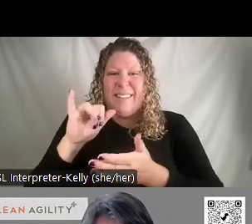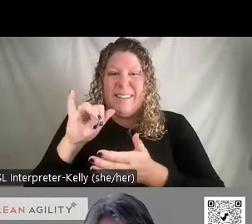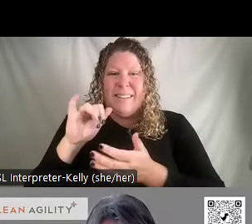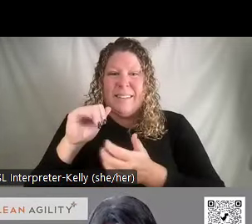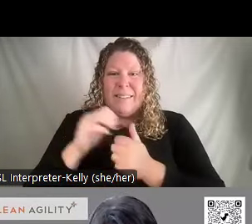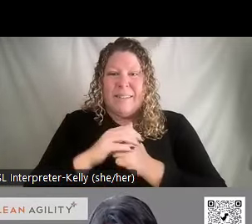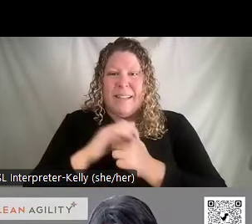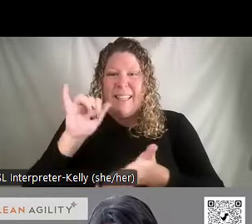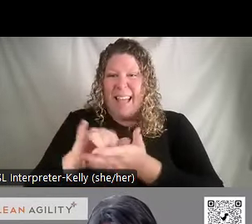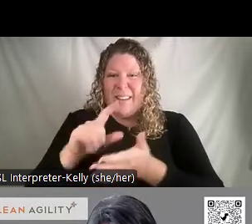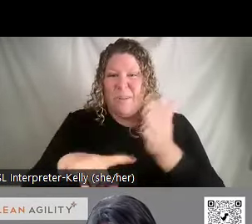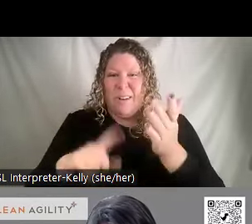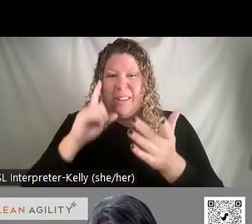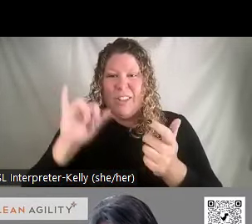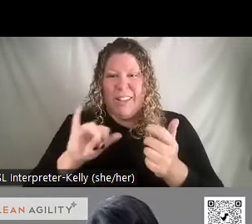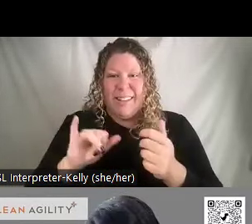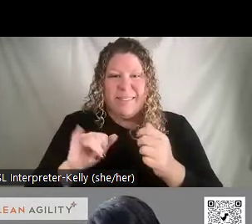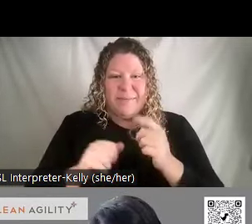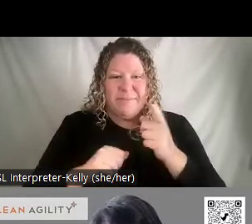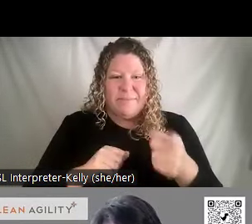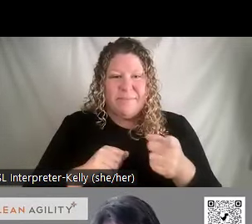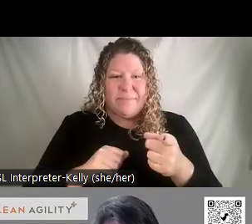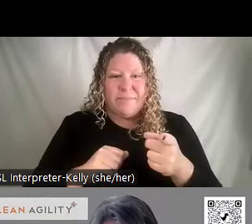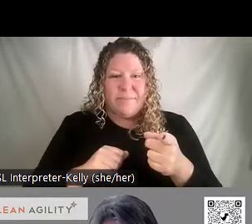Here's what happened.